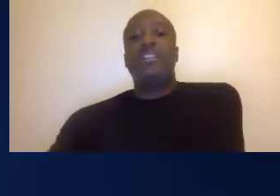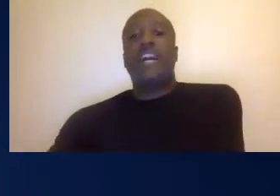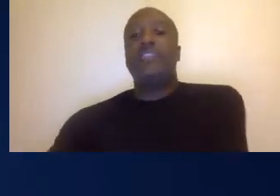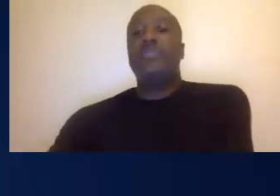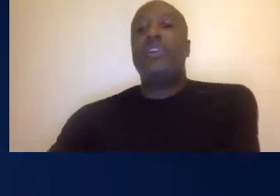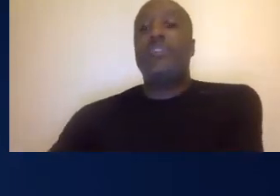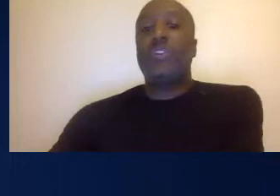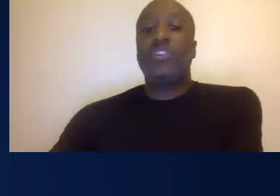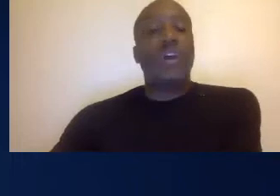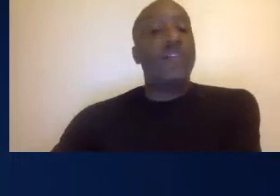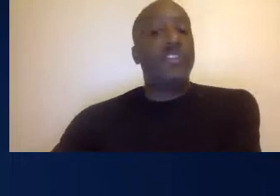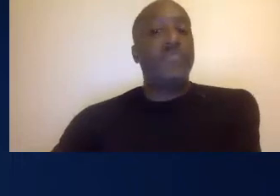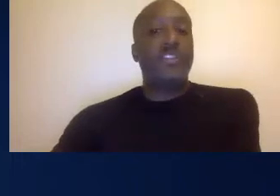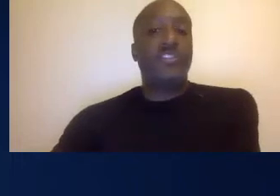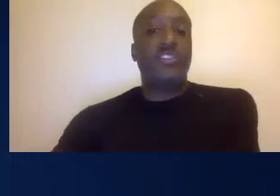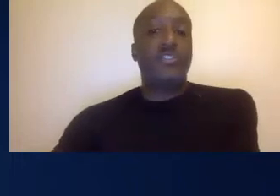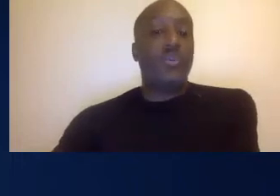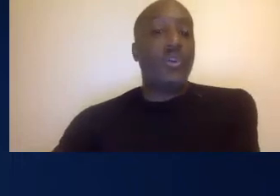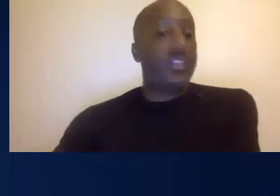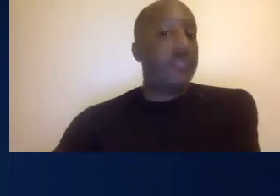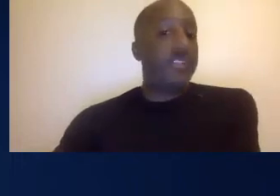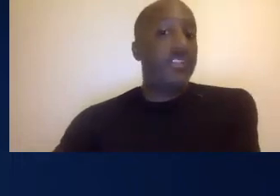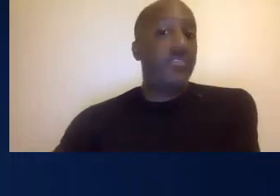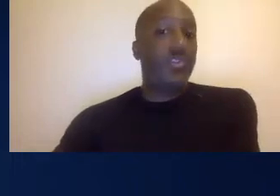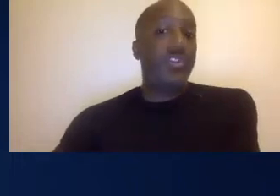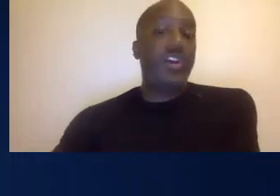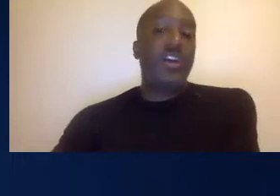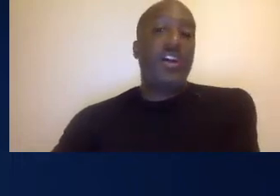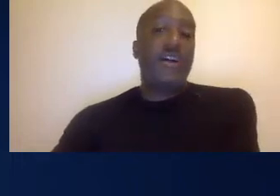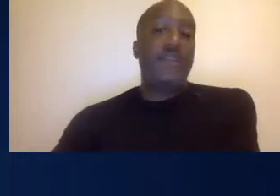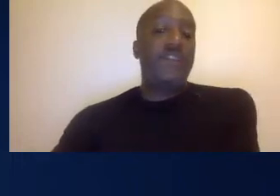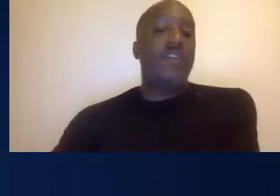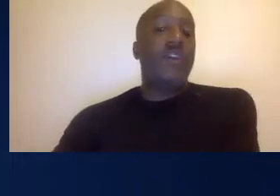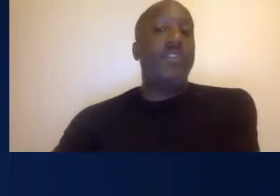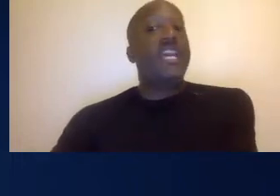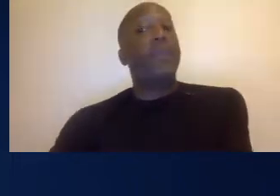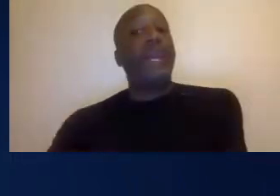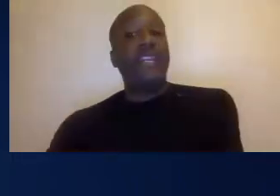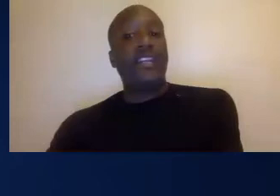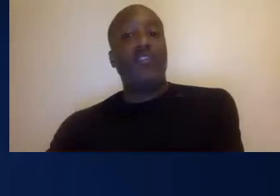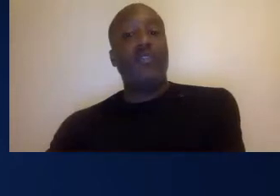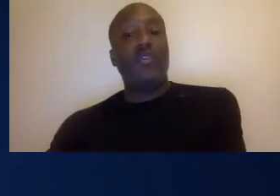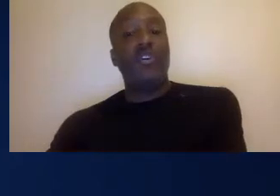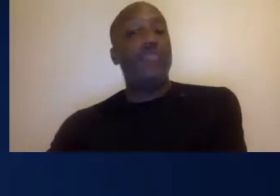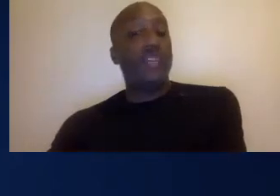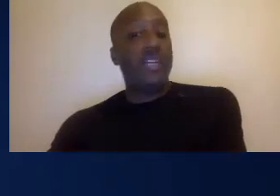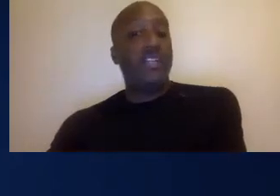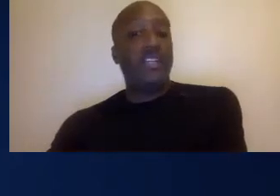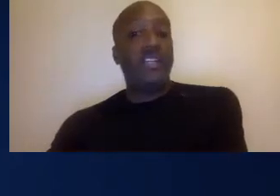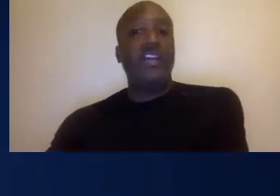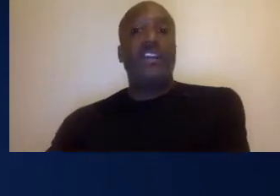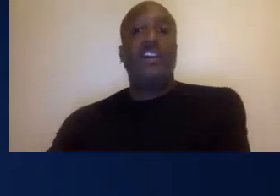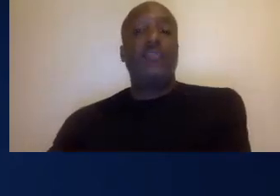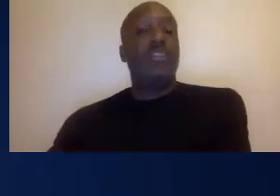but not to cover travel expenses or the expenses with involved with campaigning to be a